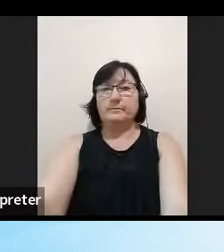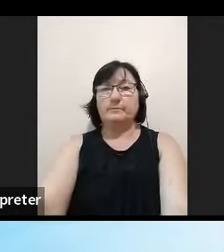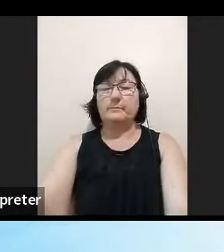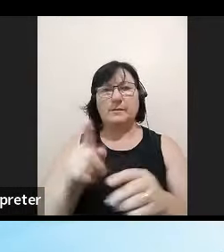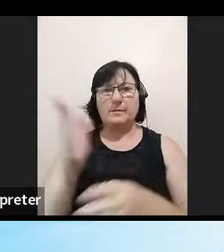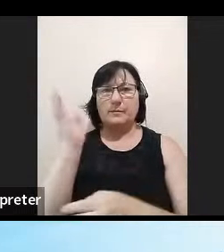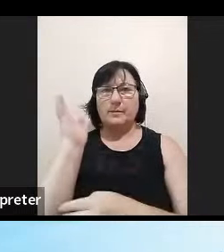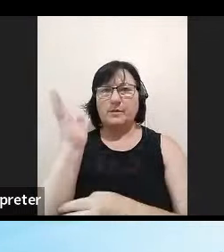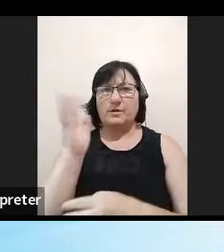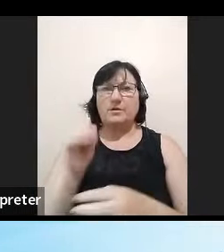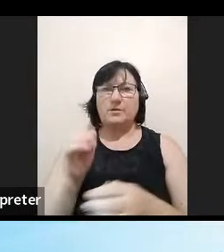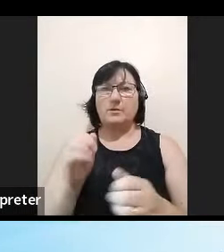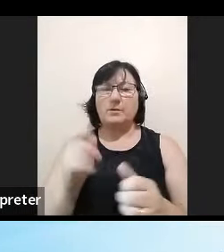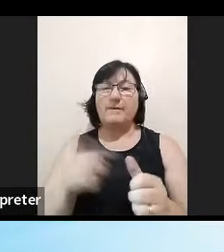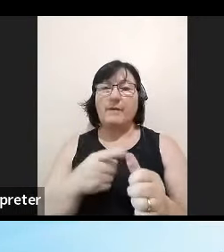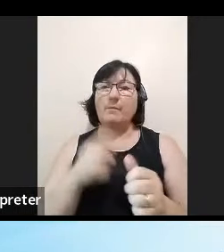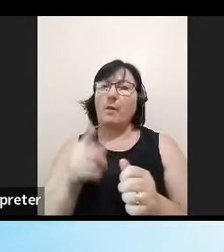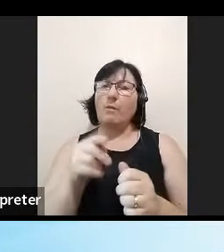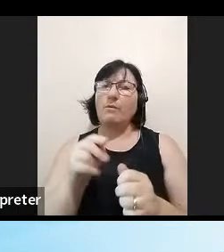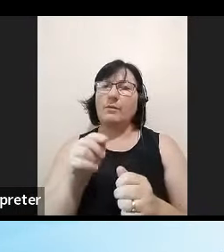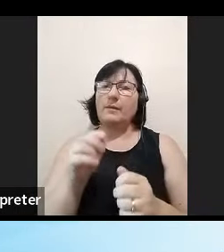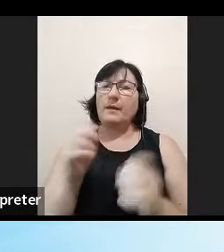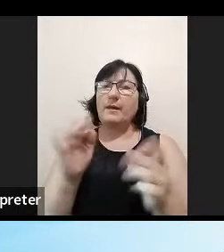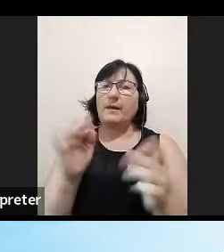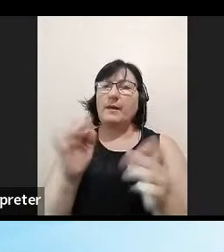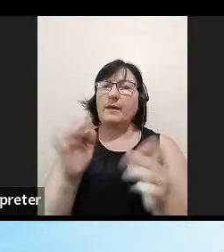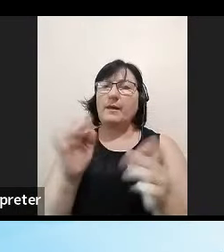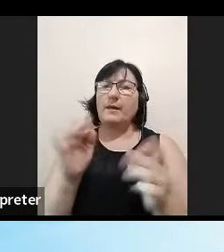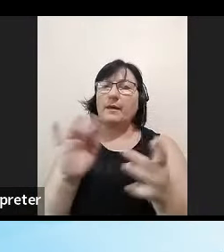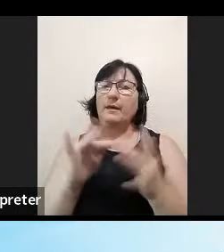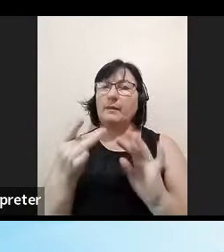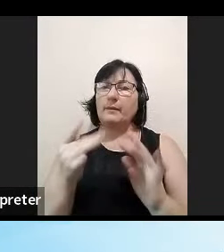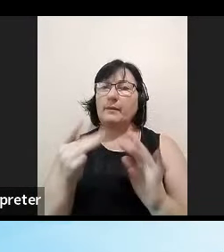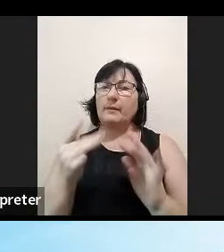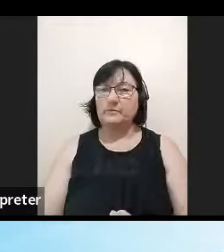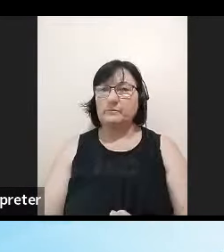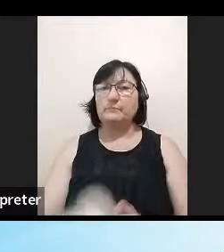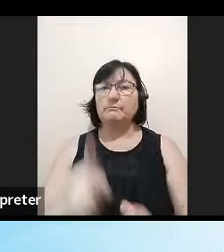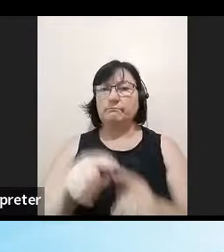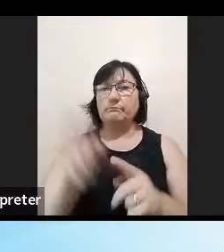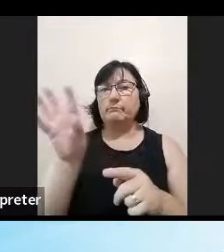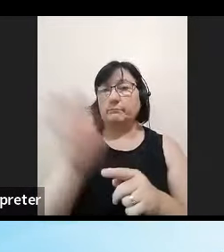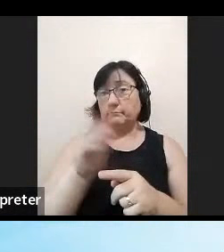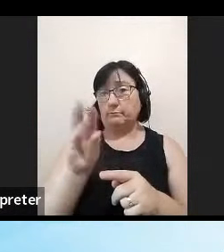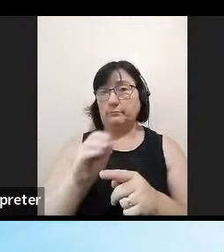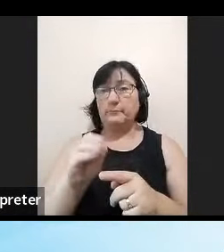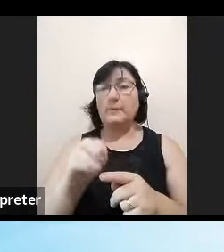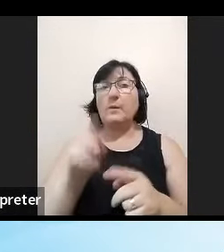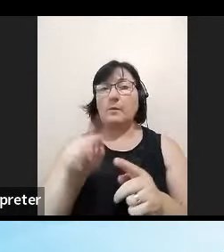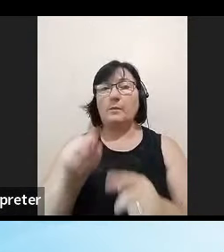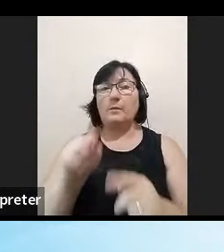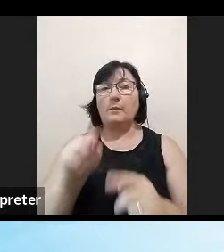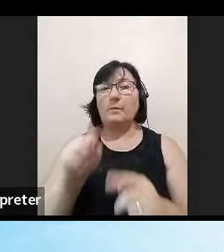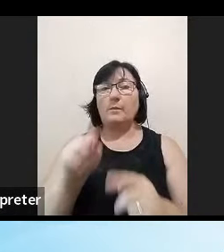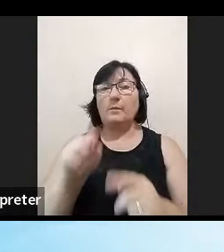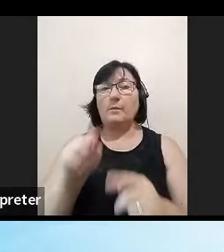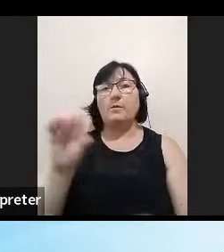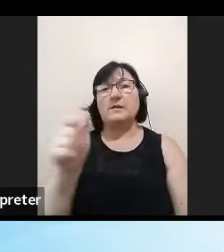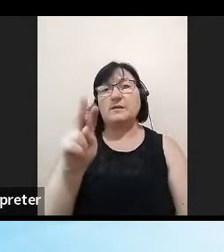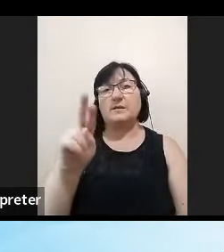our traders is that the recording will be made available on SARS TV on the YouTube channel. You go and look for SARS